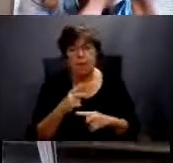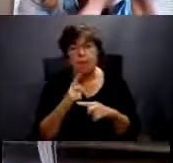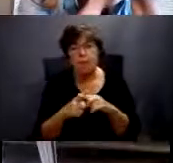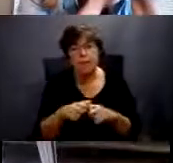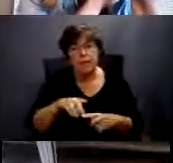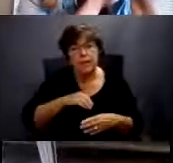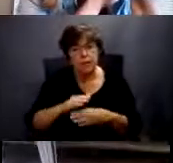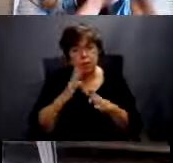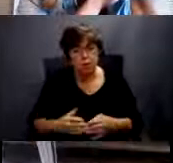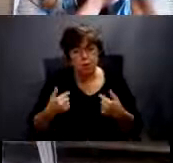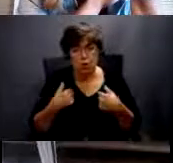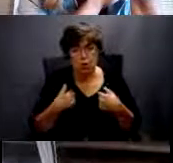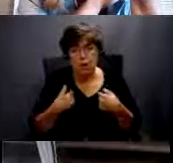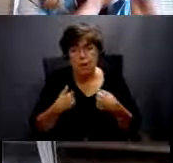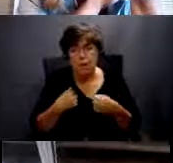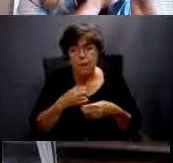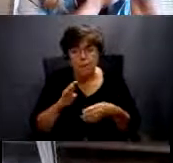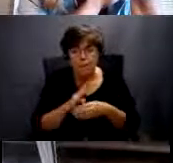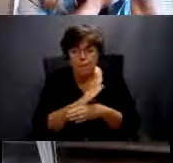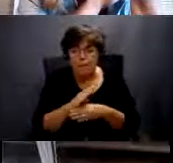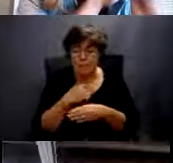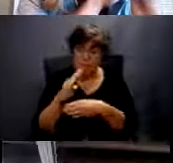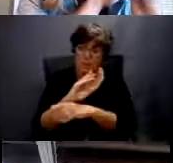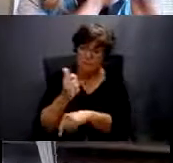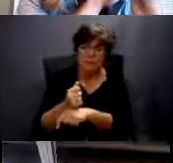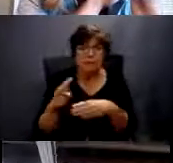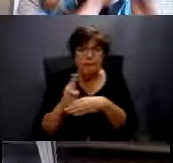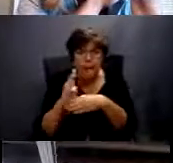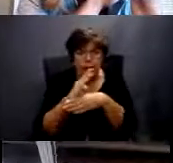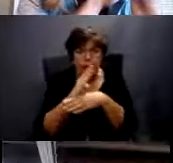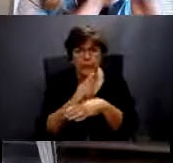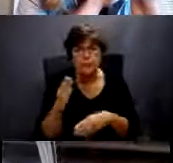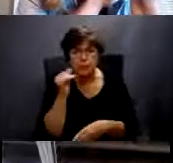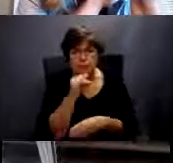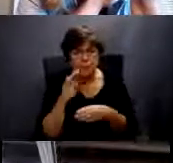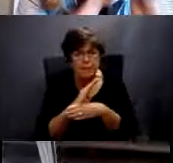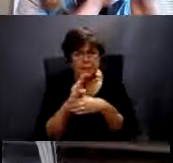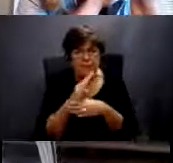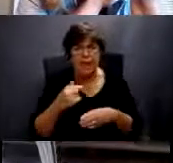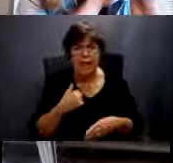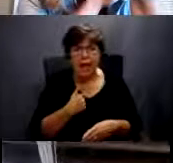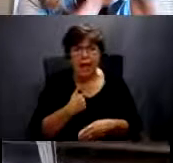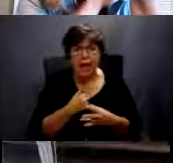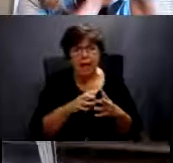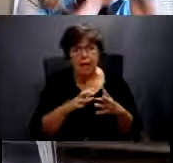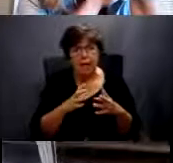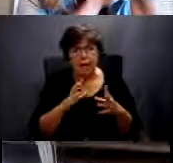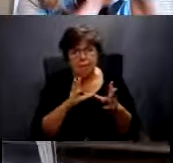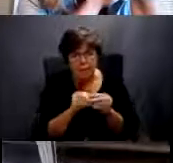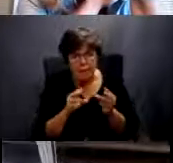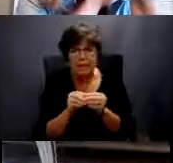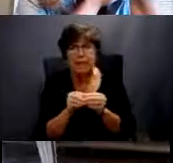entrepreneur, my business has gotten very busy, and I find myself meeting and